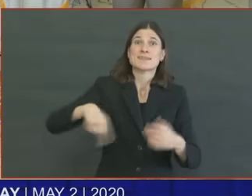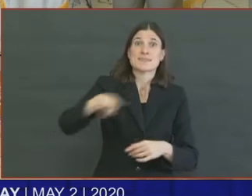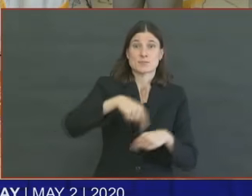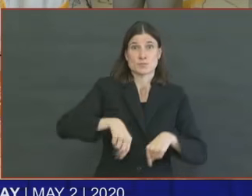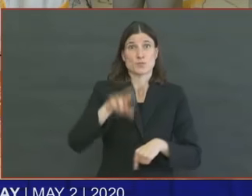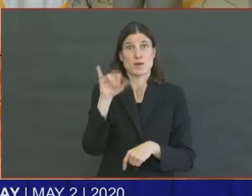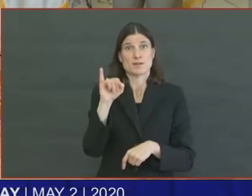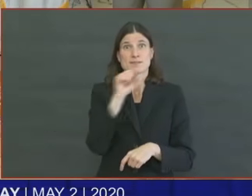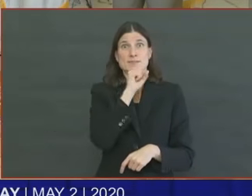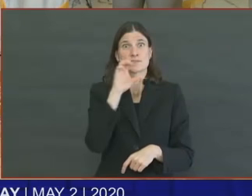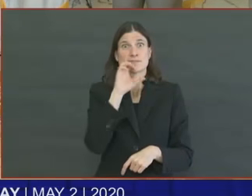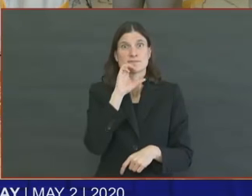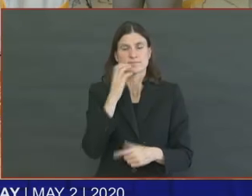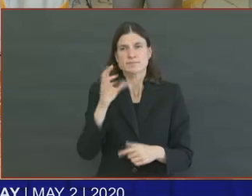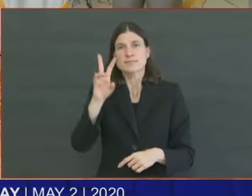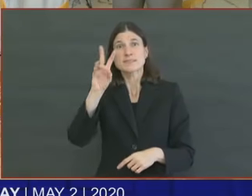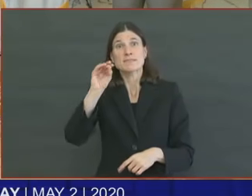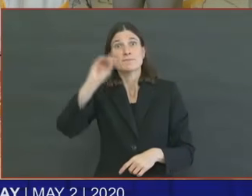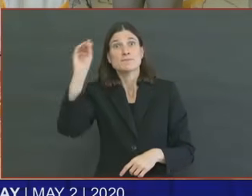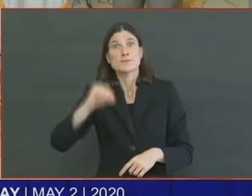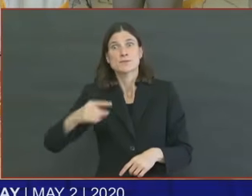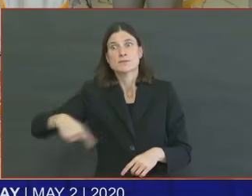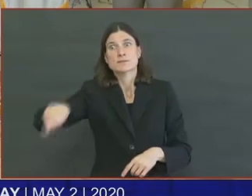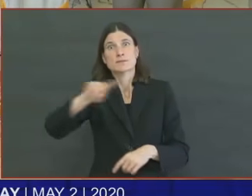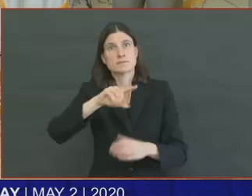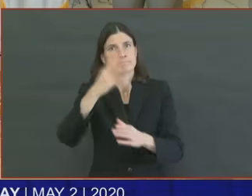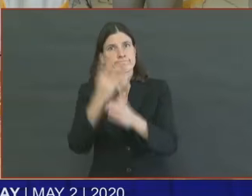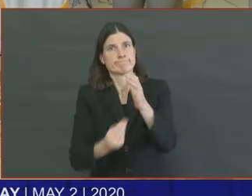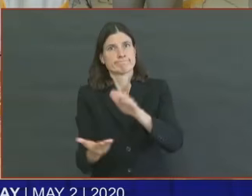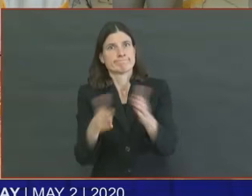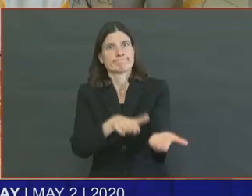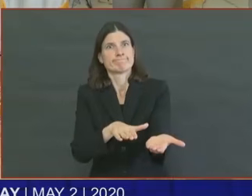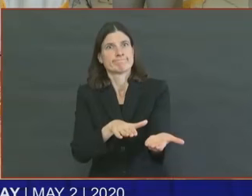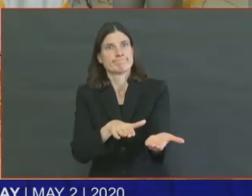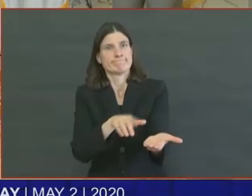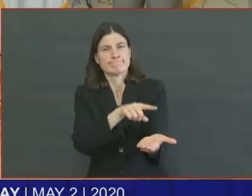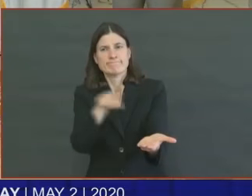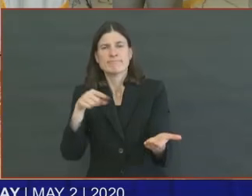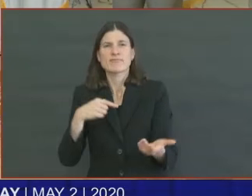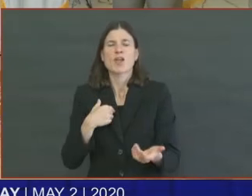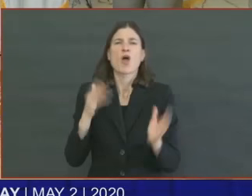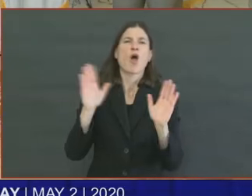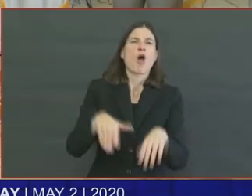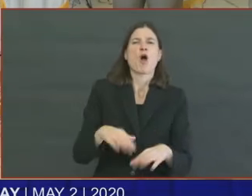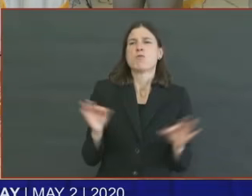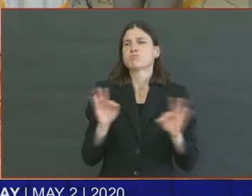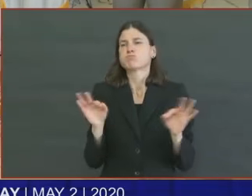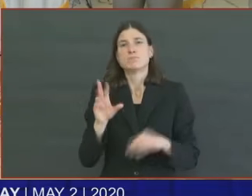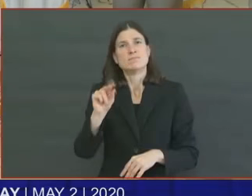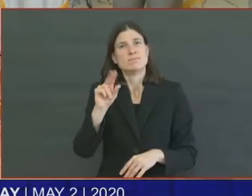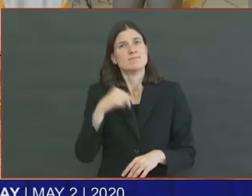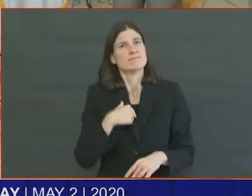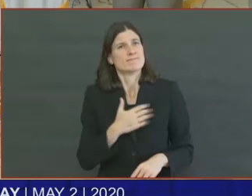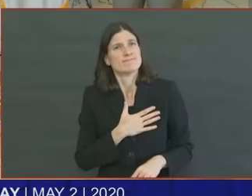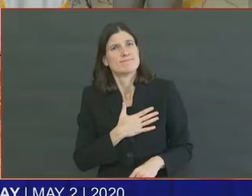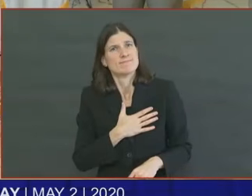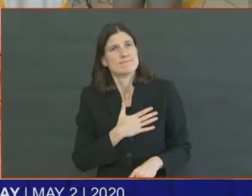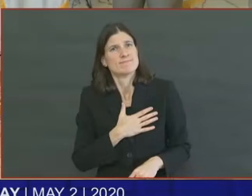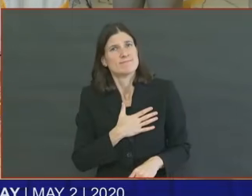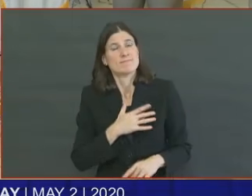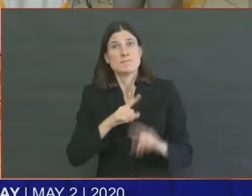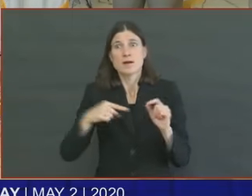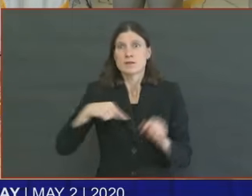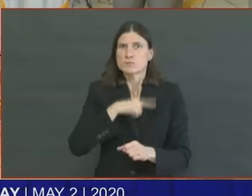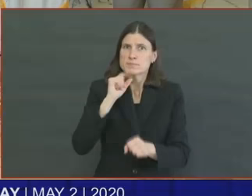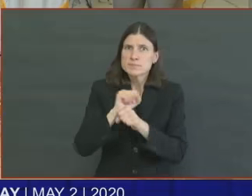is, we are on it right away in that veterans home with extra PPE, extra testing. Within 3 days, we tested